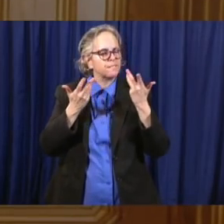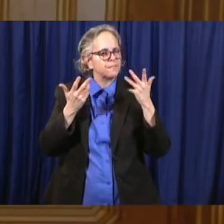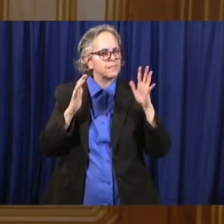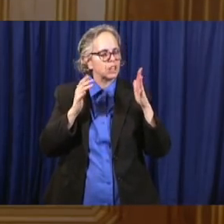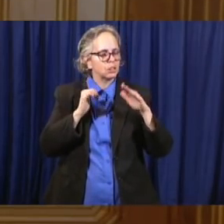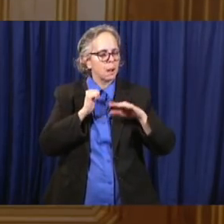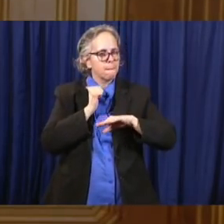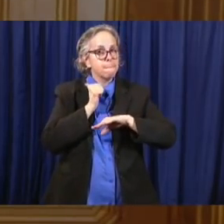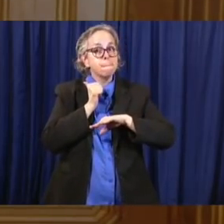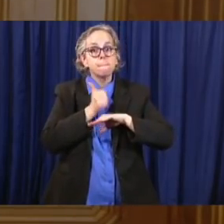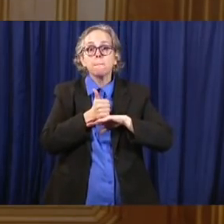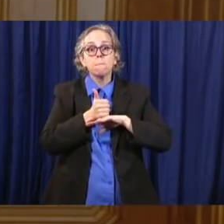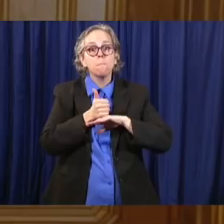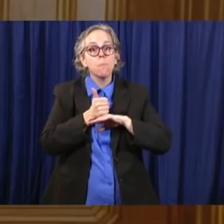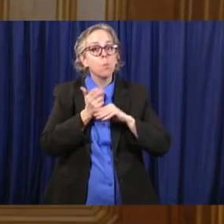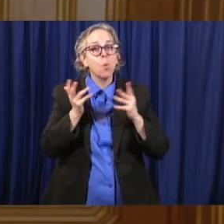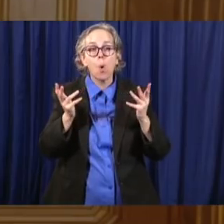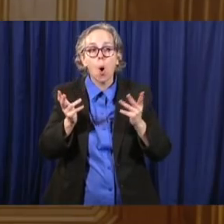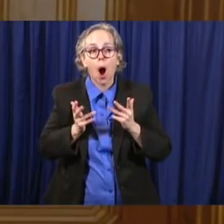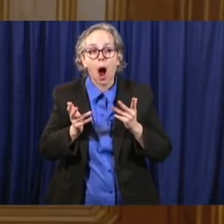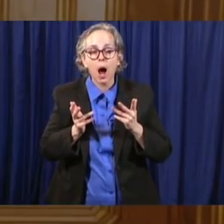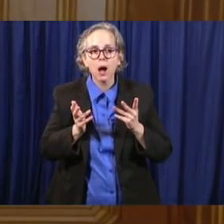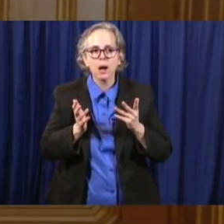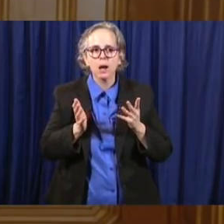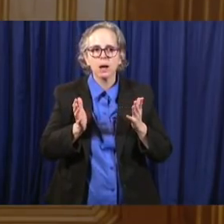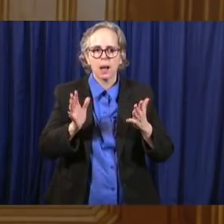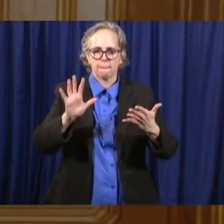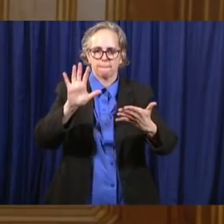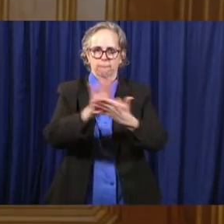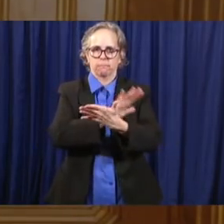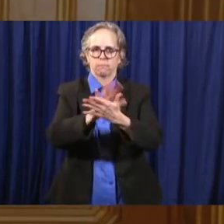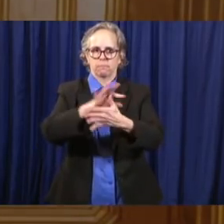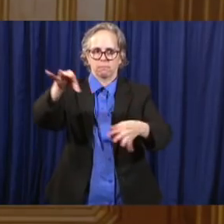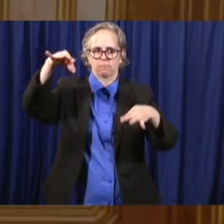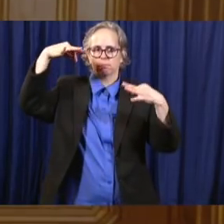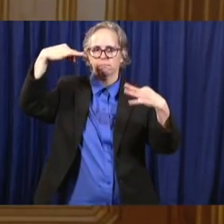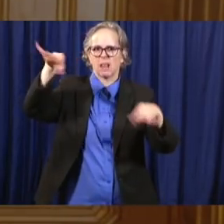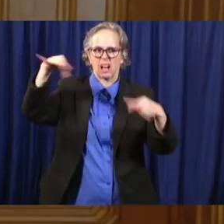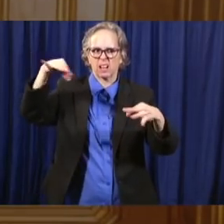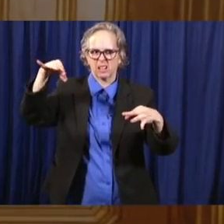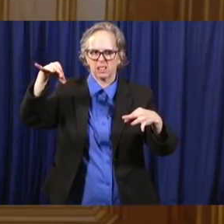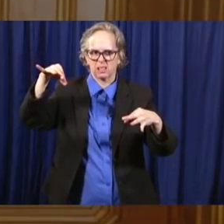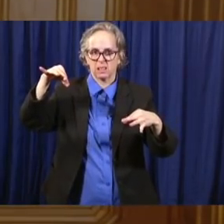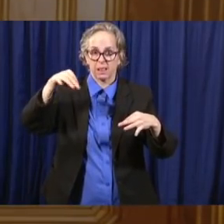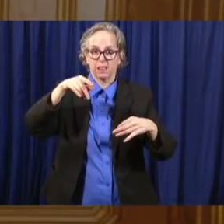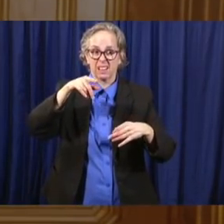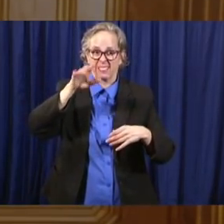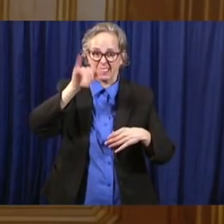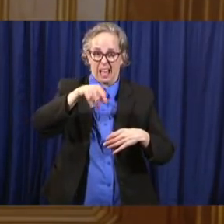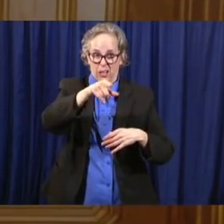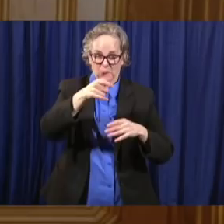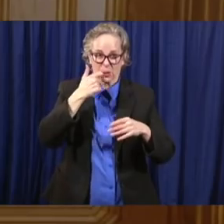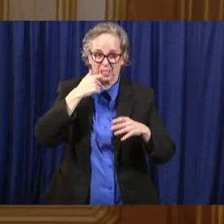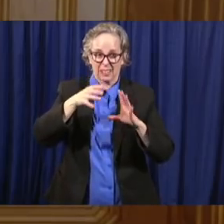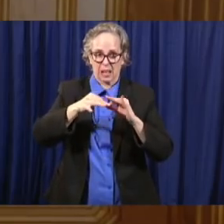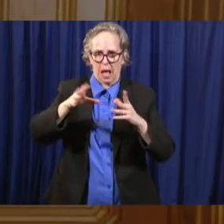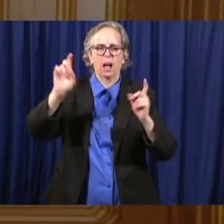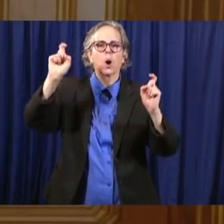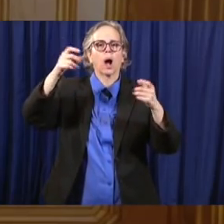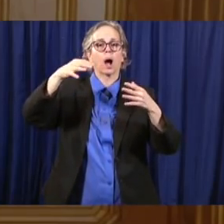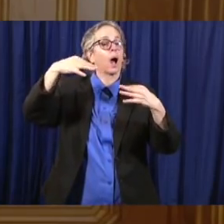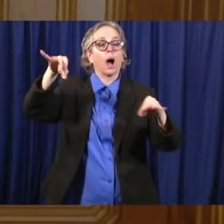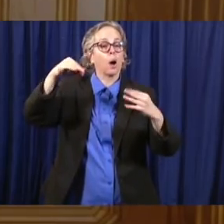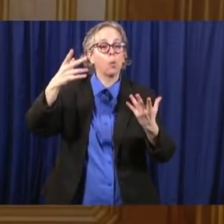a document like the one that you referenced. They have had some input from a lot of different people. They've had